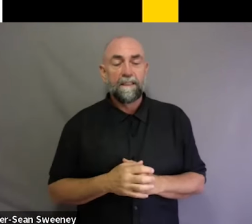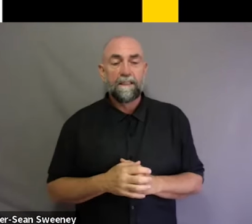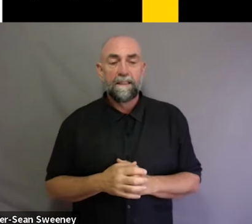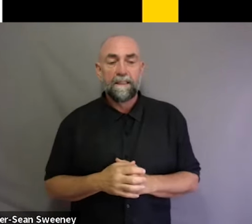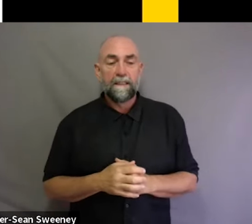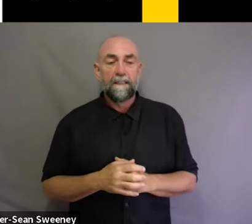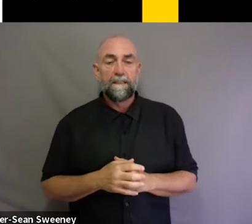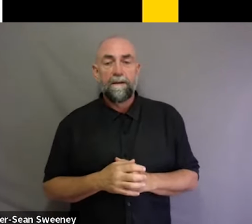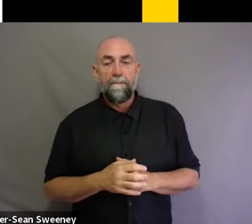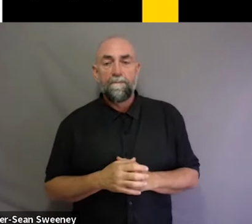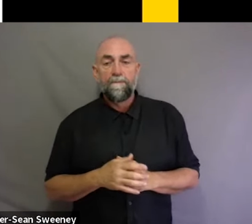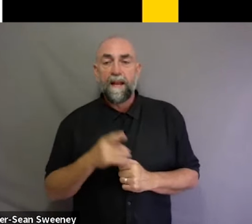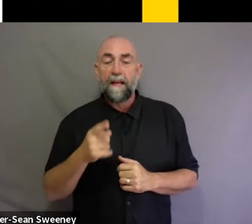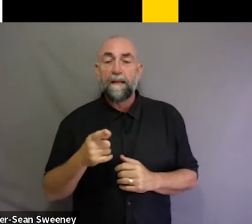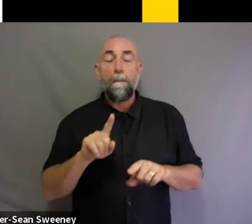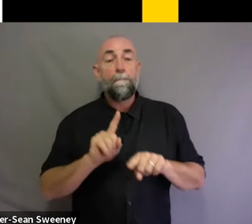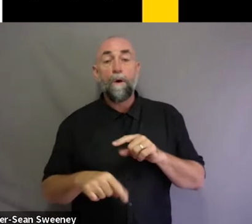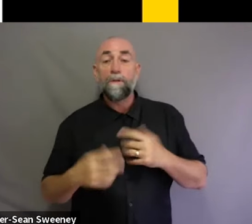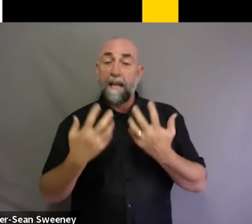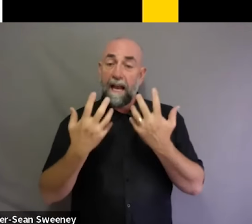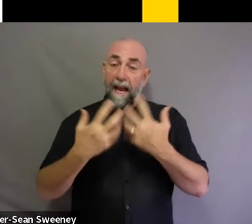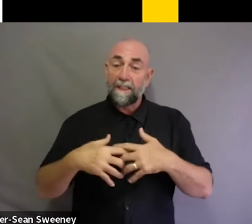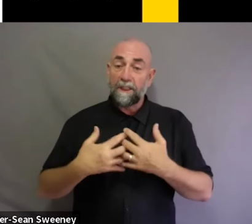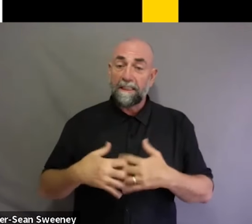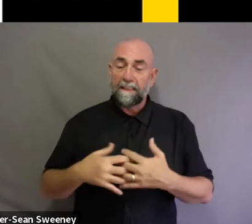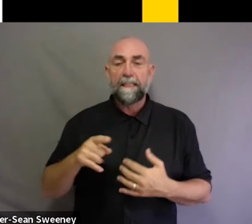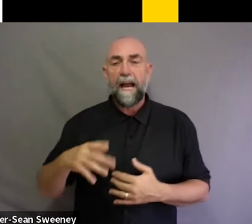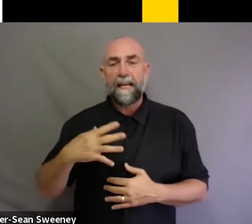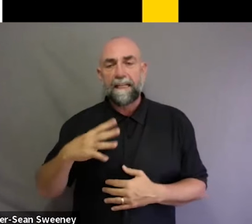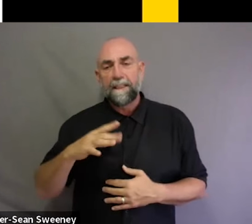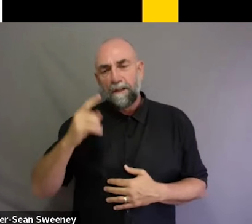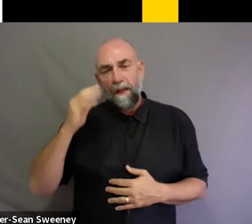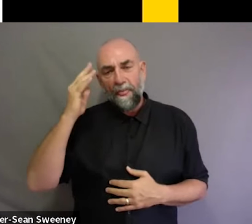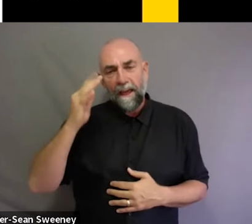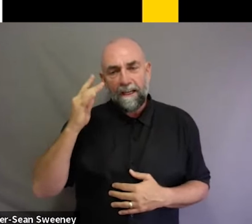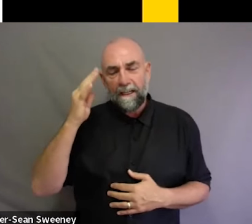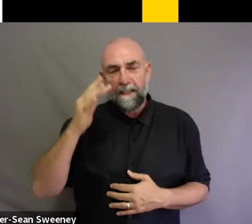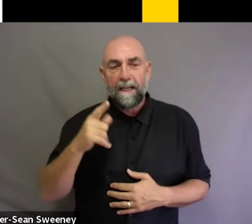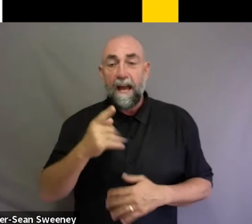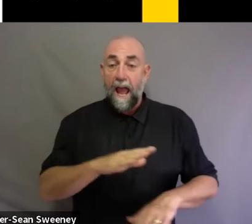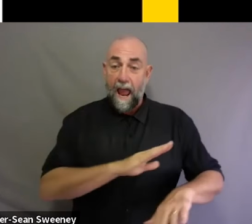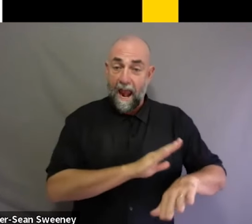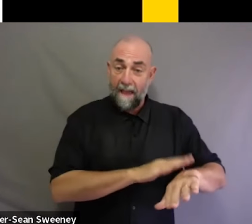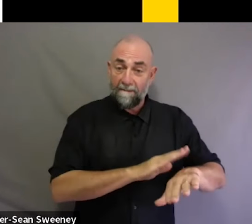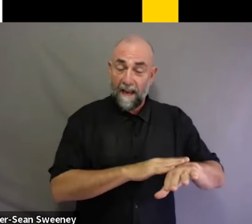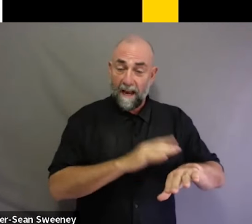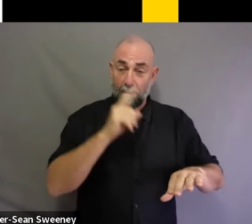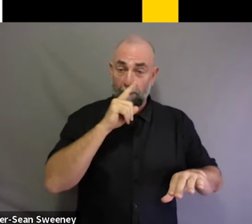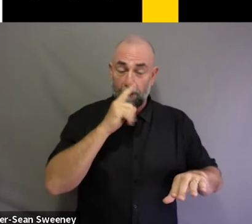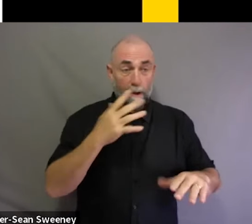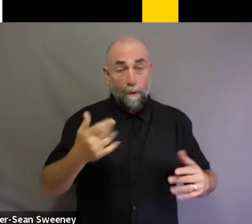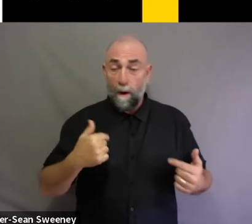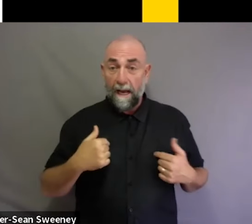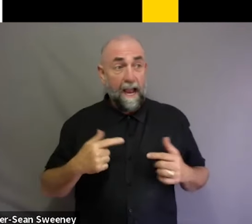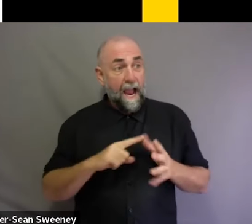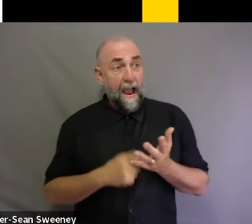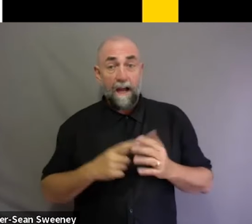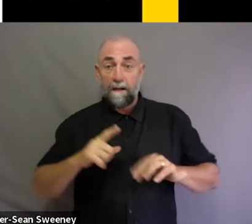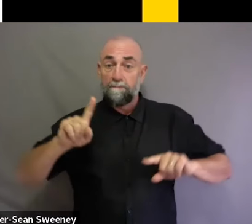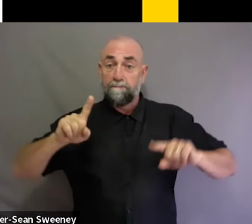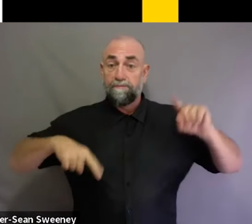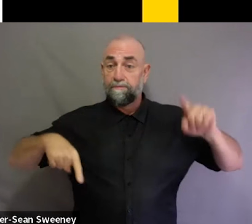And it's something that engineers need to think about. And left-handedness is part of the human diversity, but it's very rarely